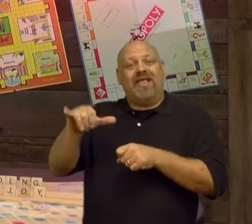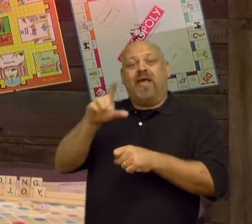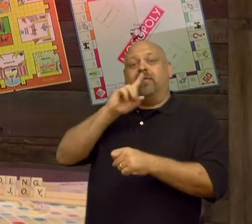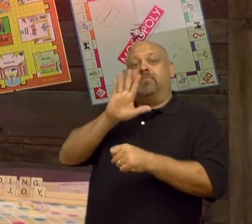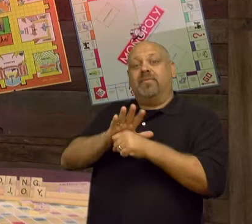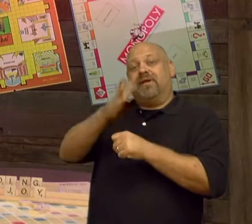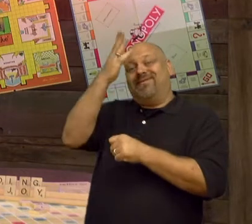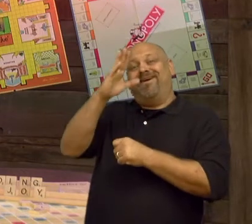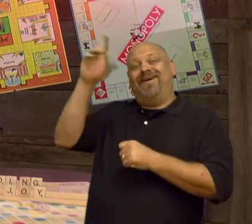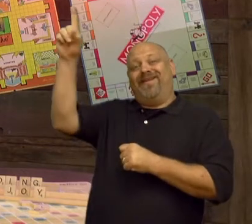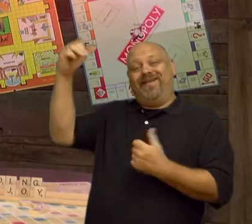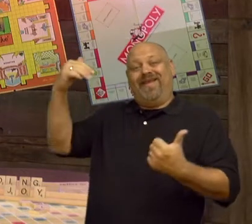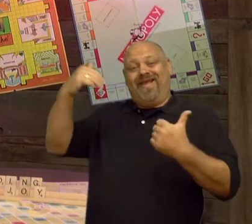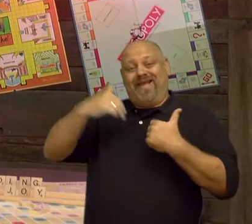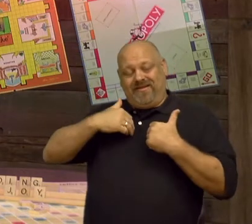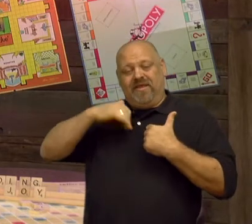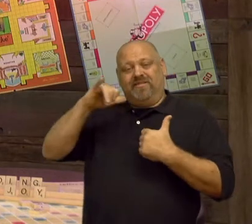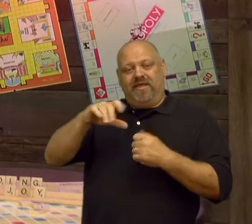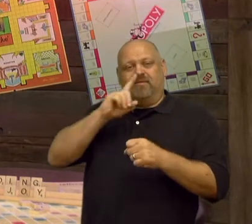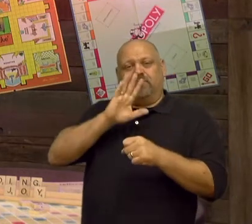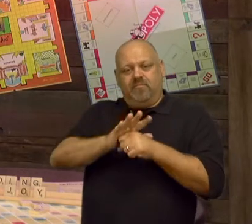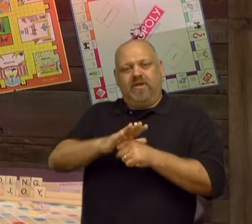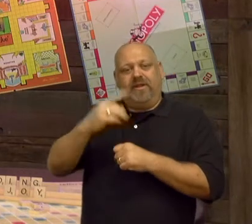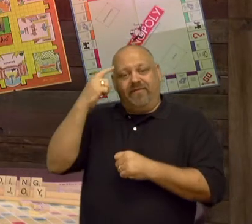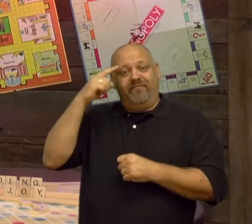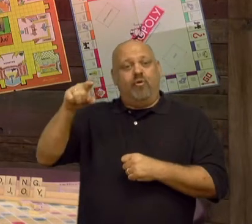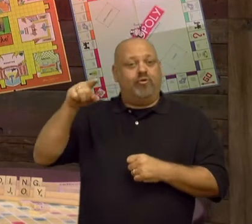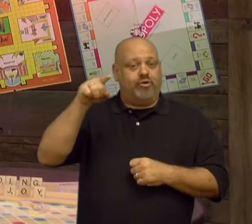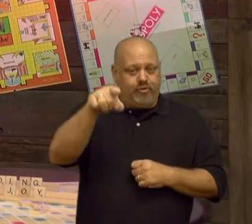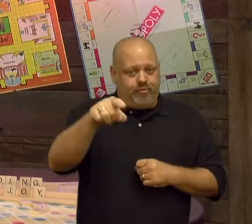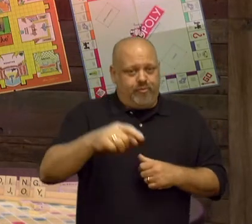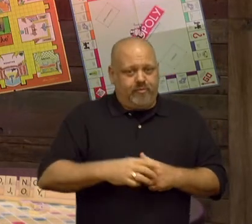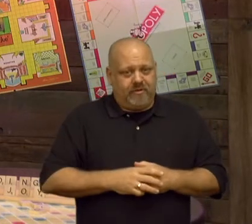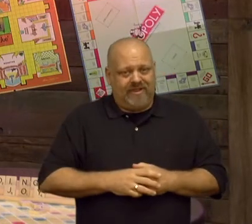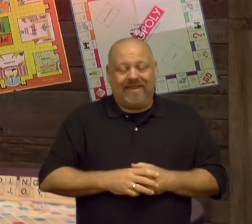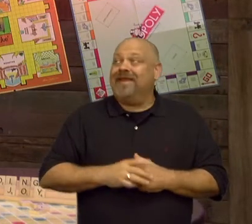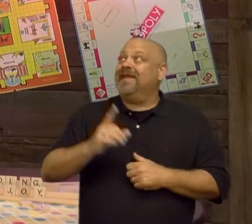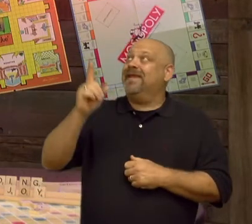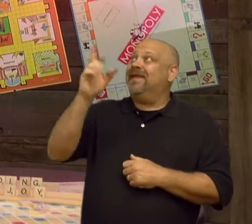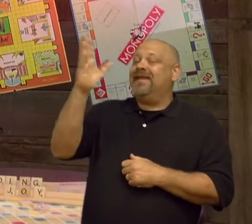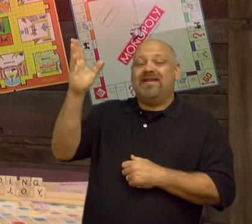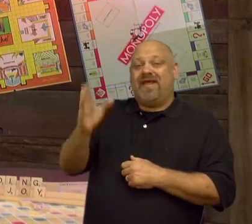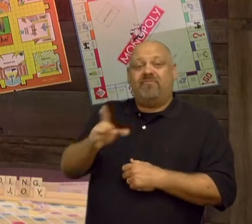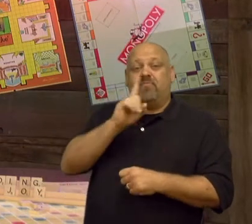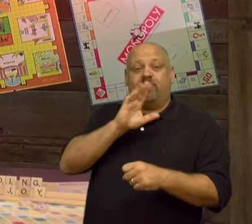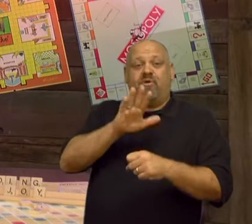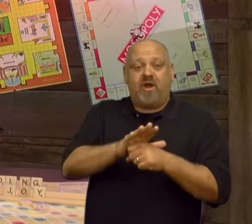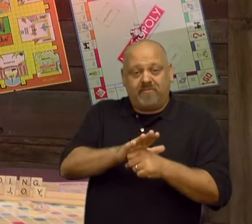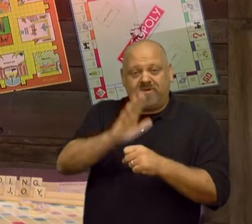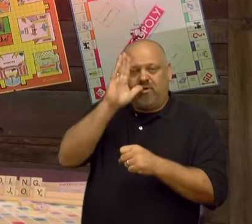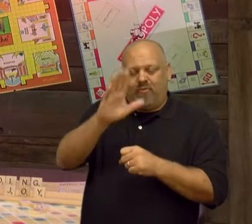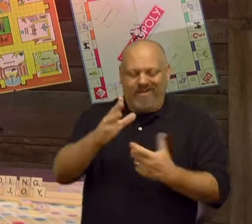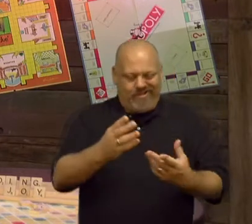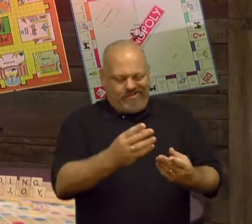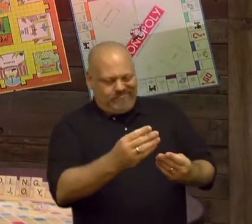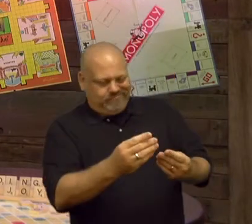struggle, that commitment that God has is for you. He never promised you that he